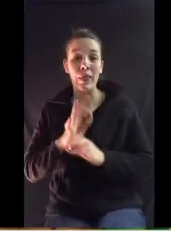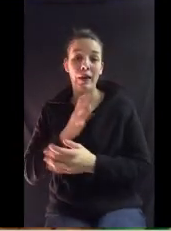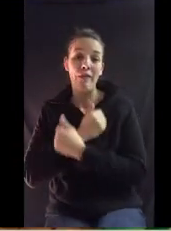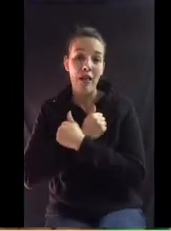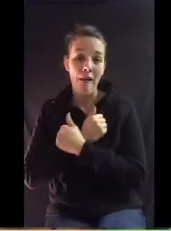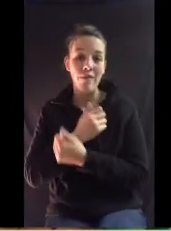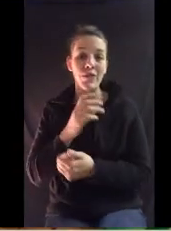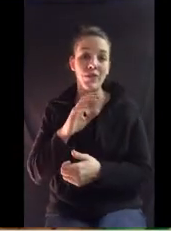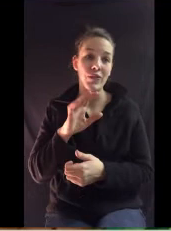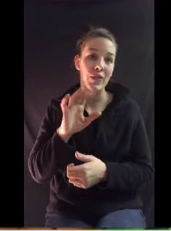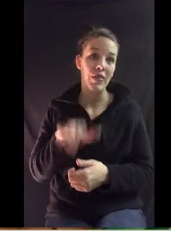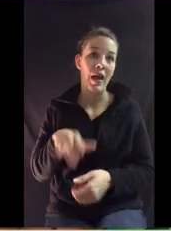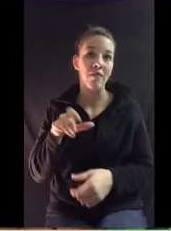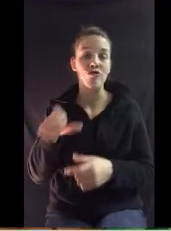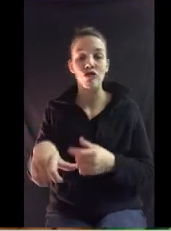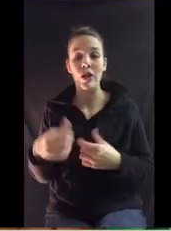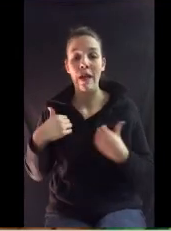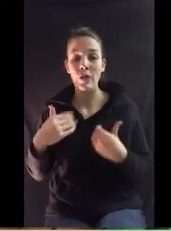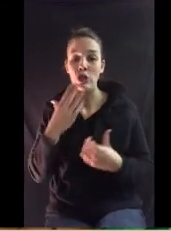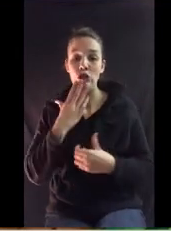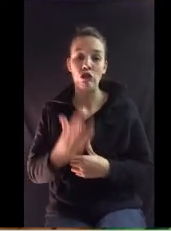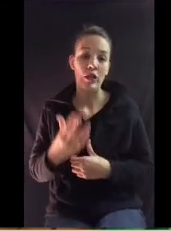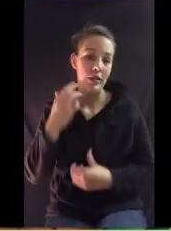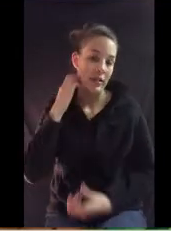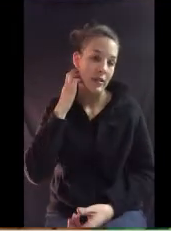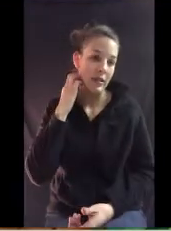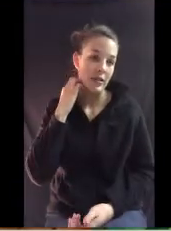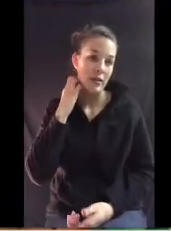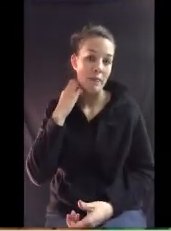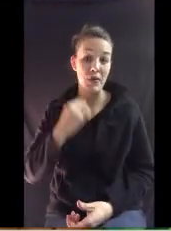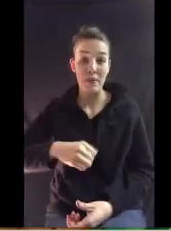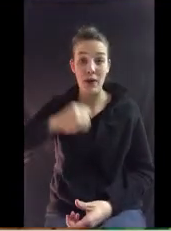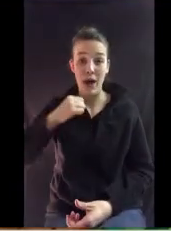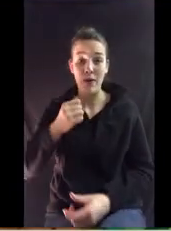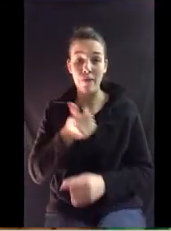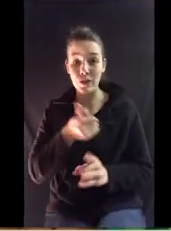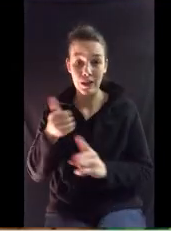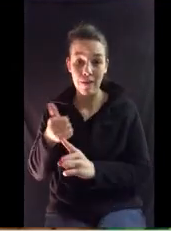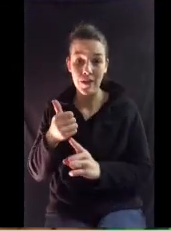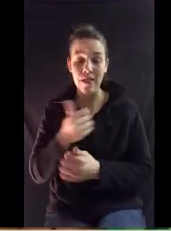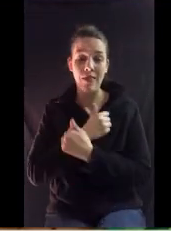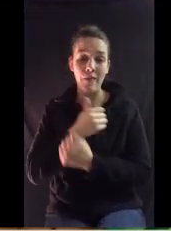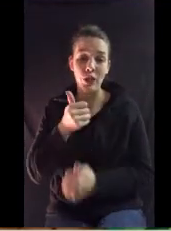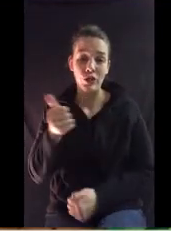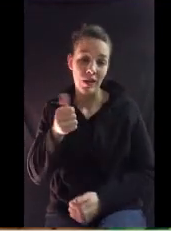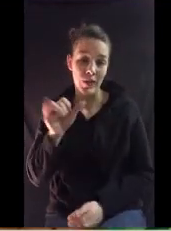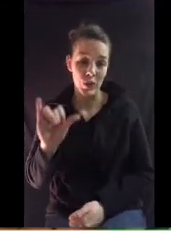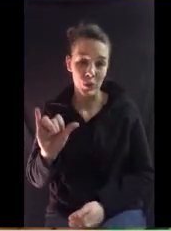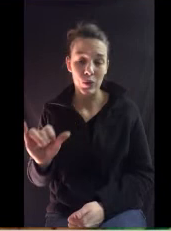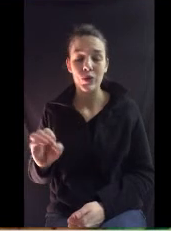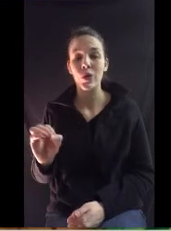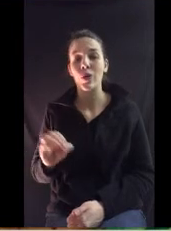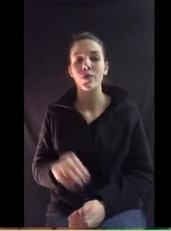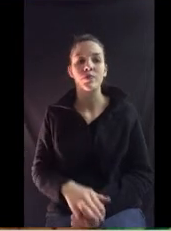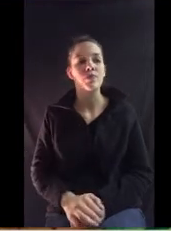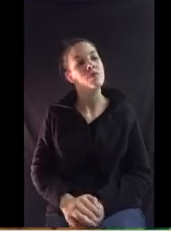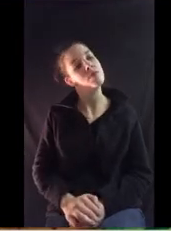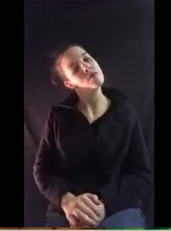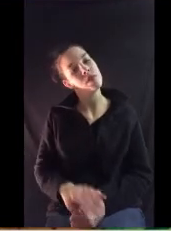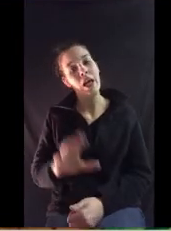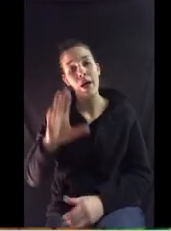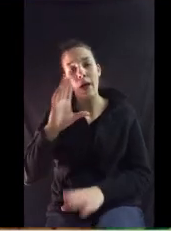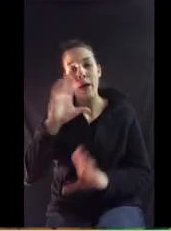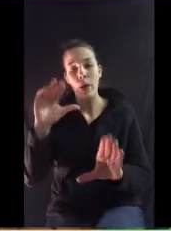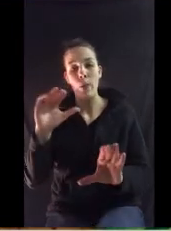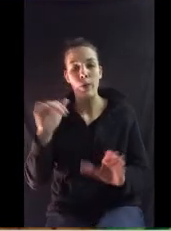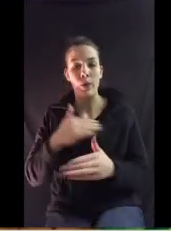person, worthy of love, and that you should have a good sense of being proud of yourself and loving yourself. All right.